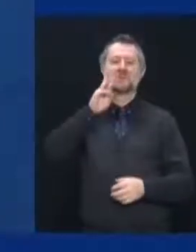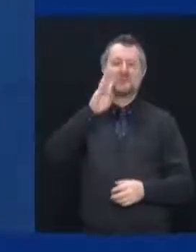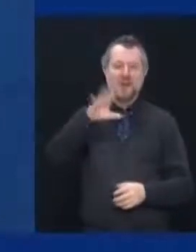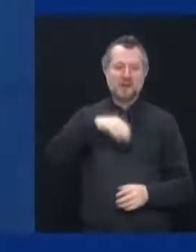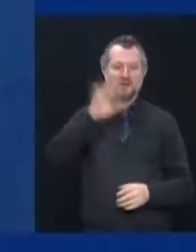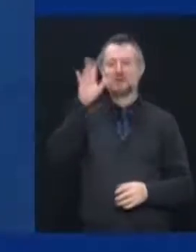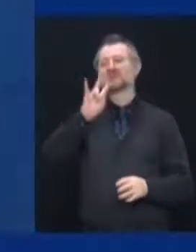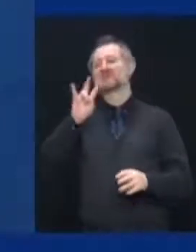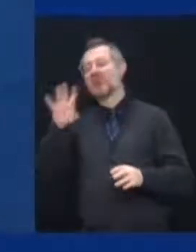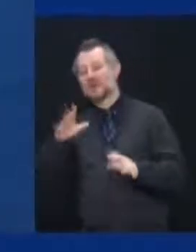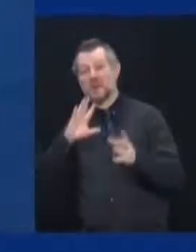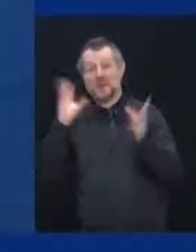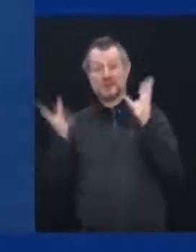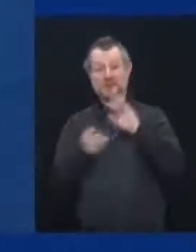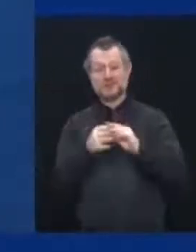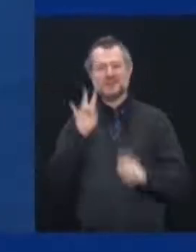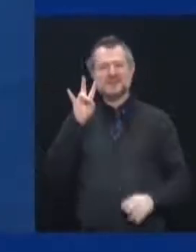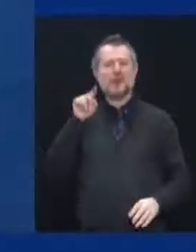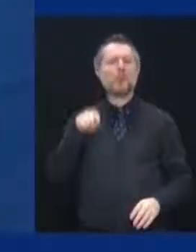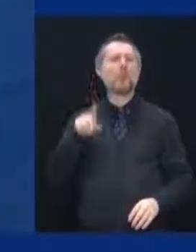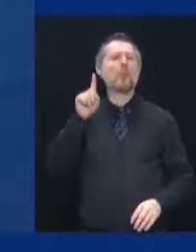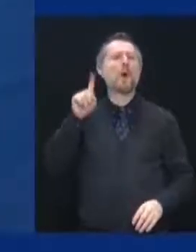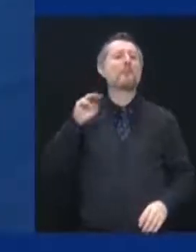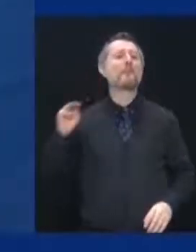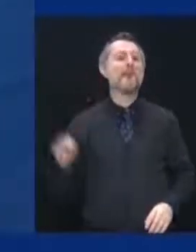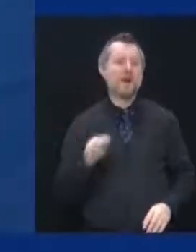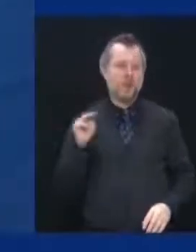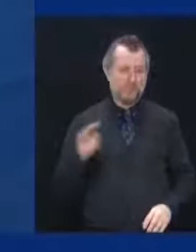million. We have established